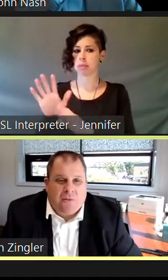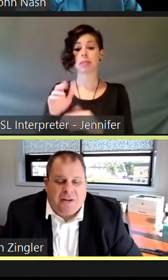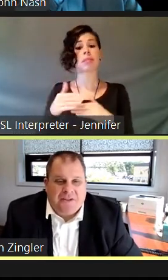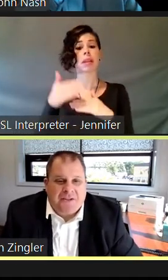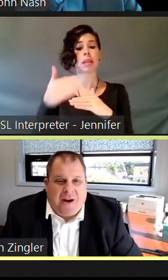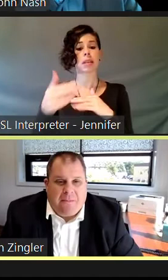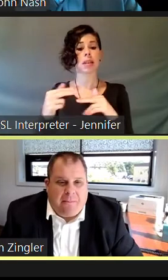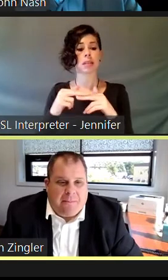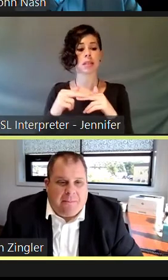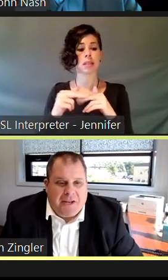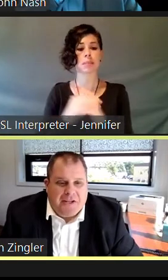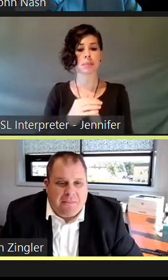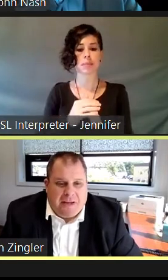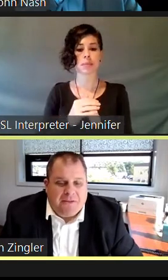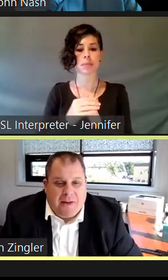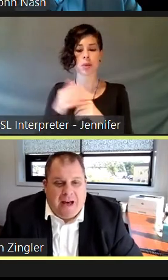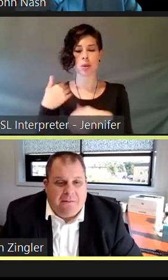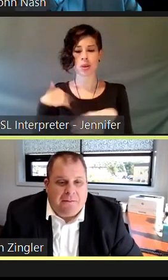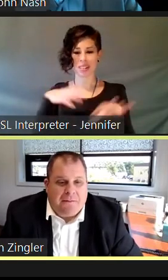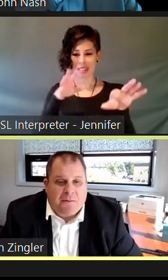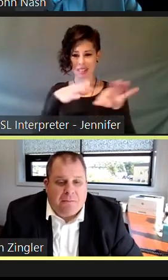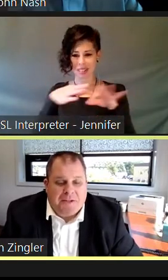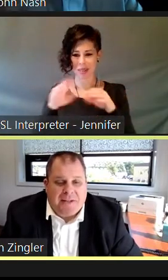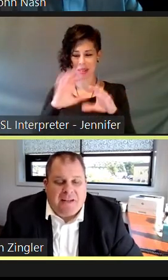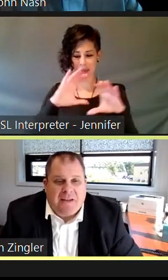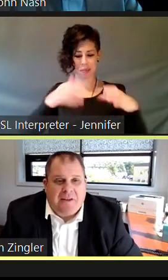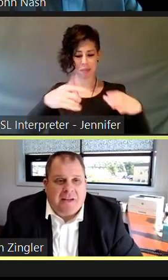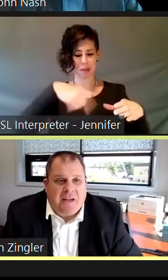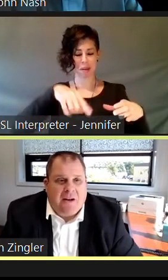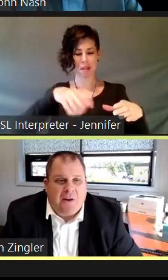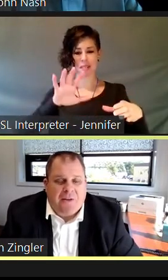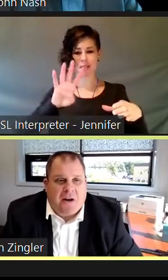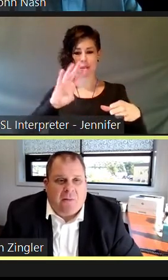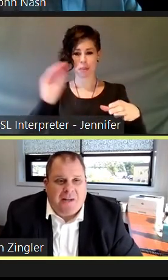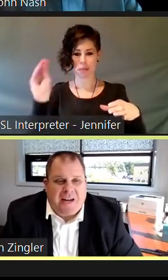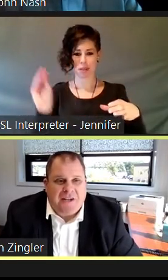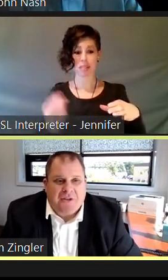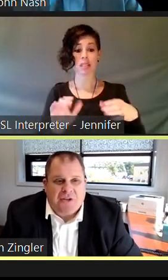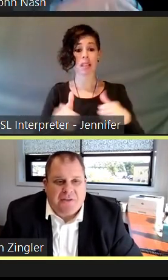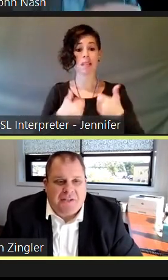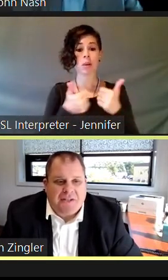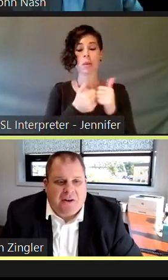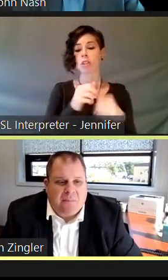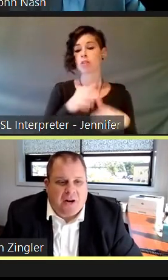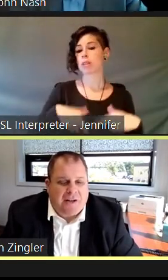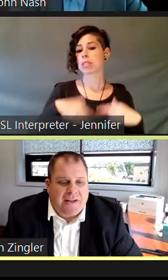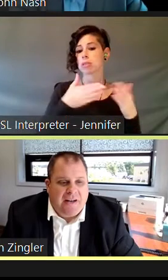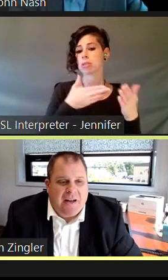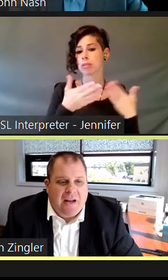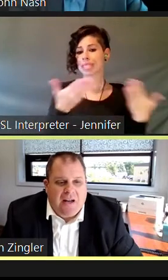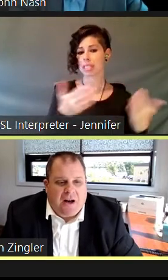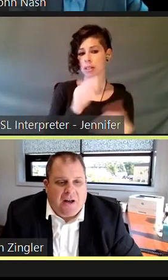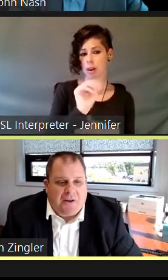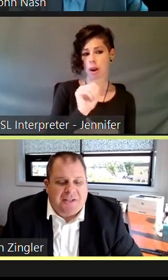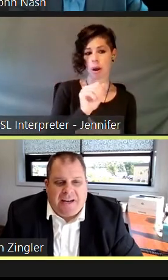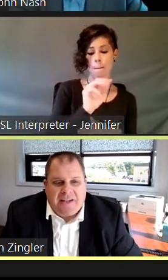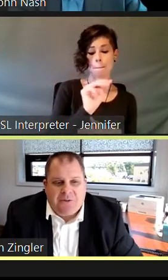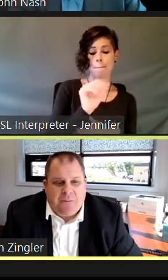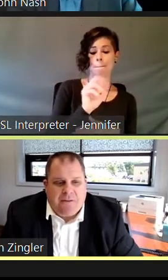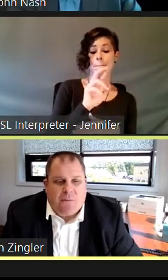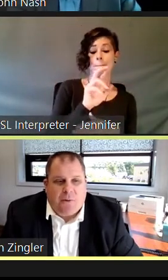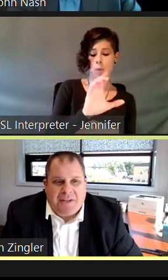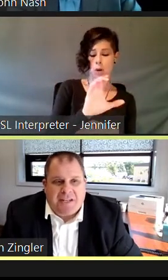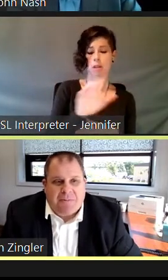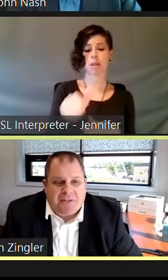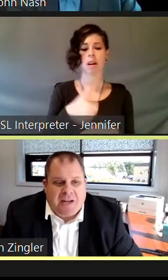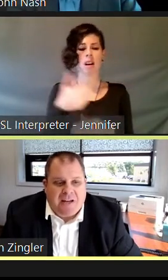So we're going to describe our population. Basically, we have 54% living with our residential services here at MARC, and then Other settings would